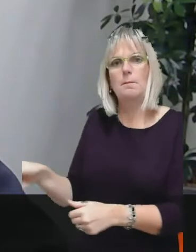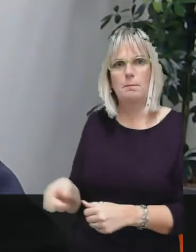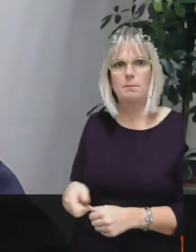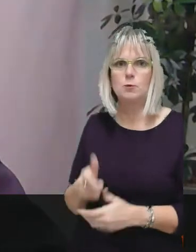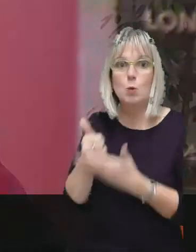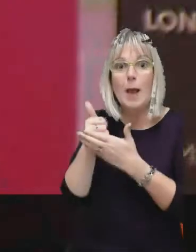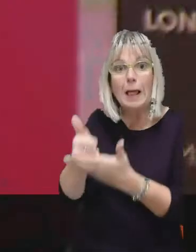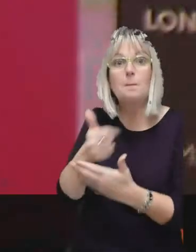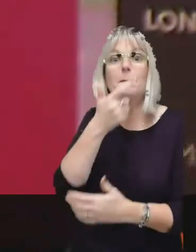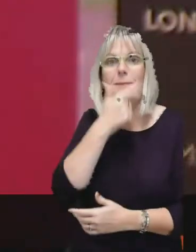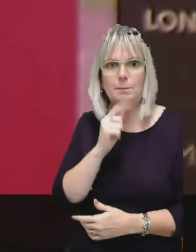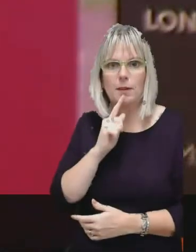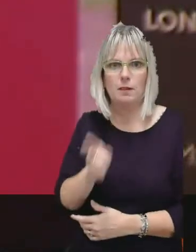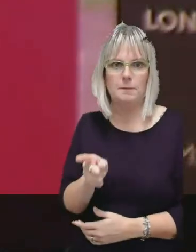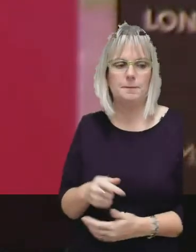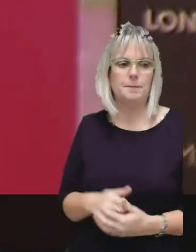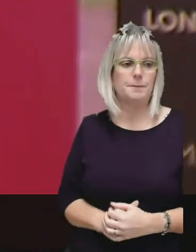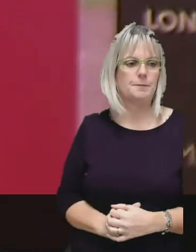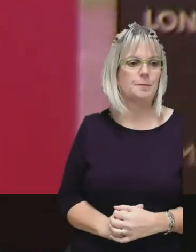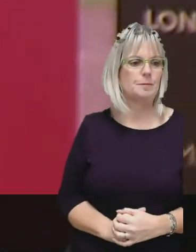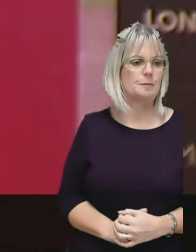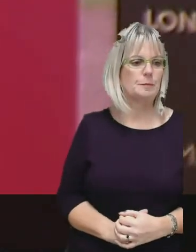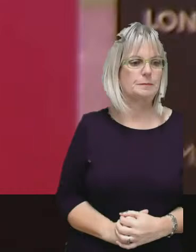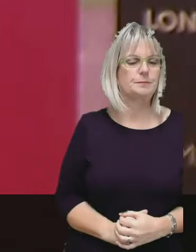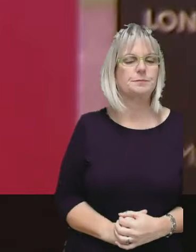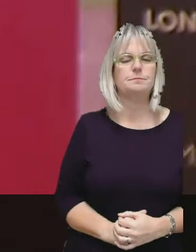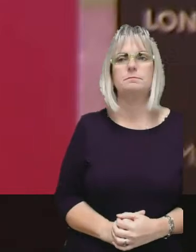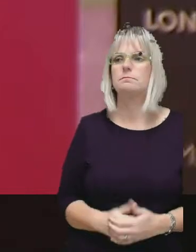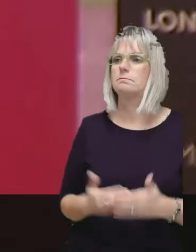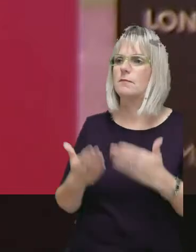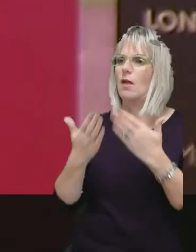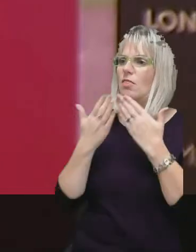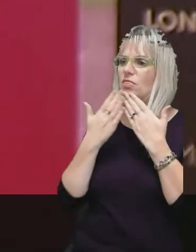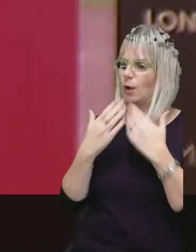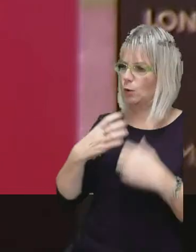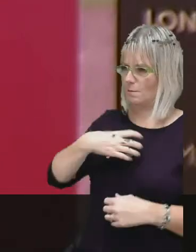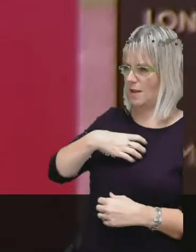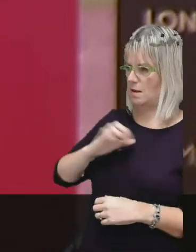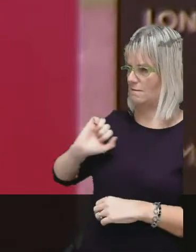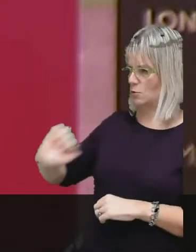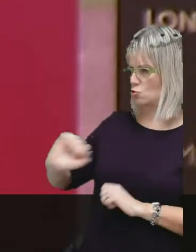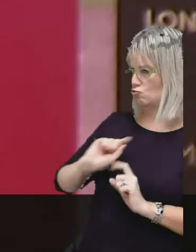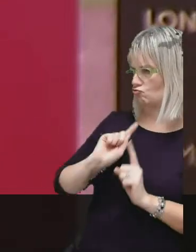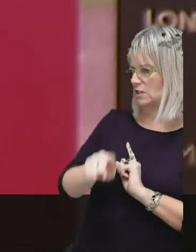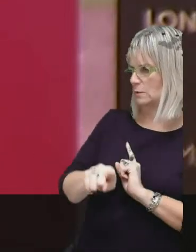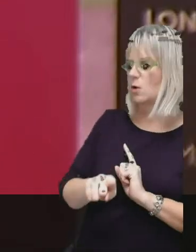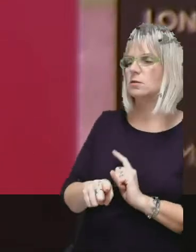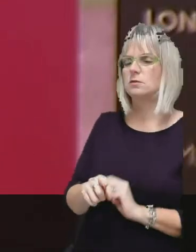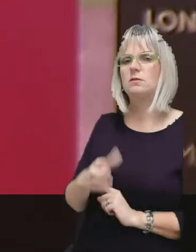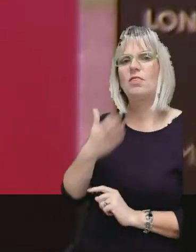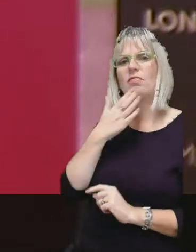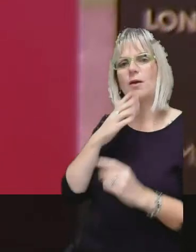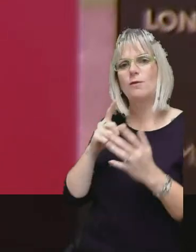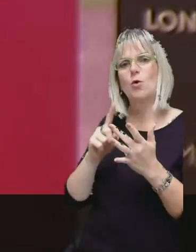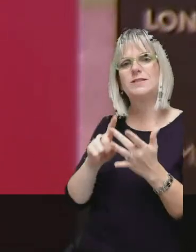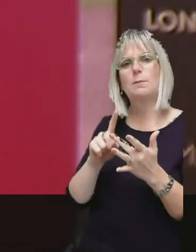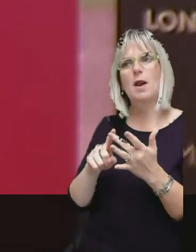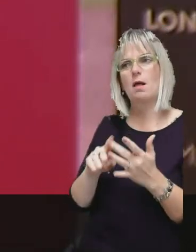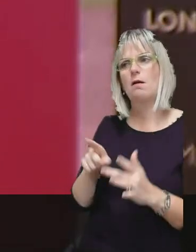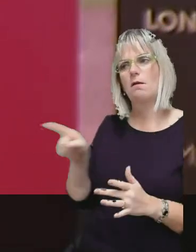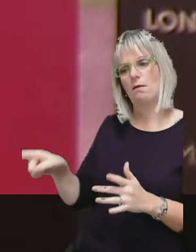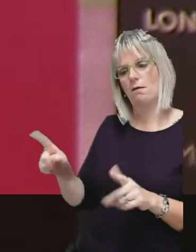Thank you, Mr. Mayor, for your full response. And can I thank Isabella for raising the